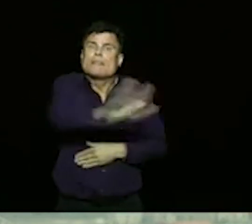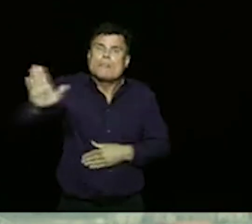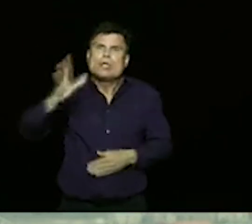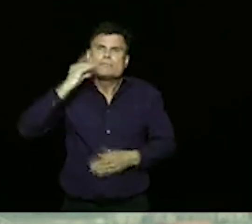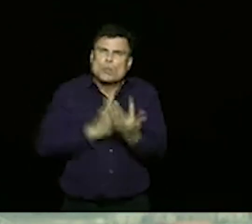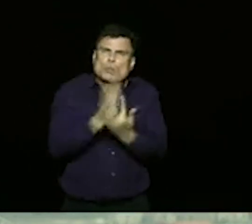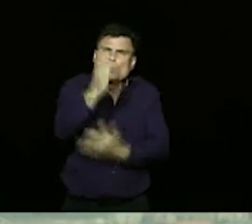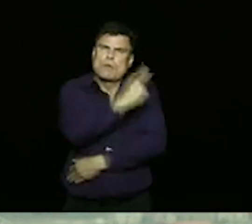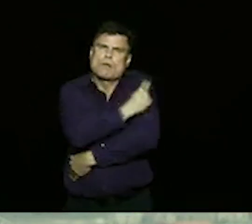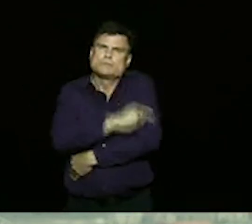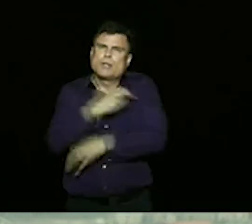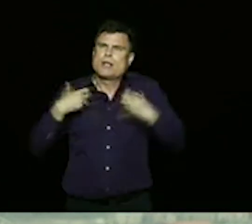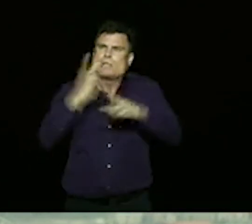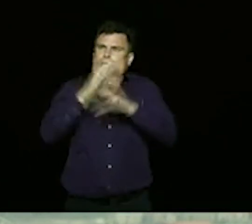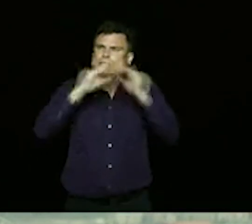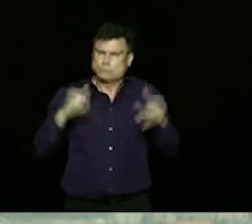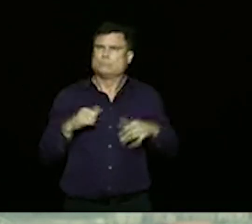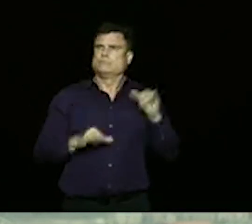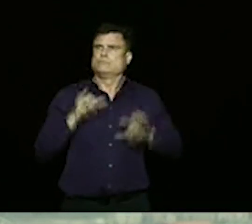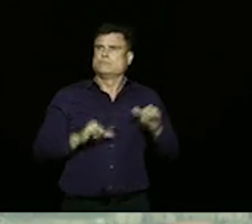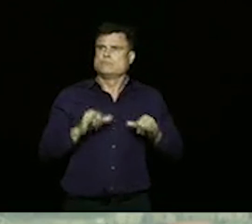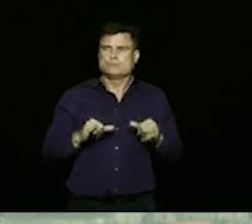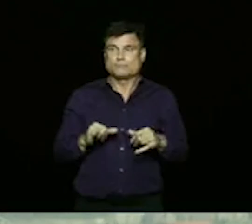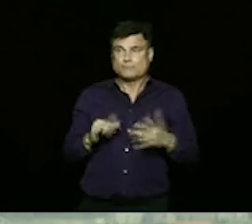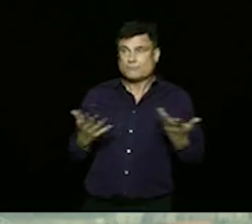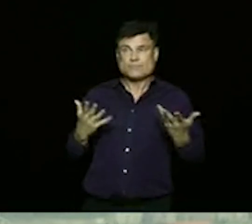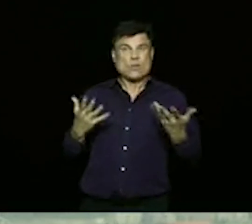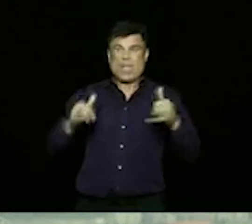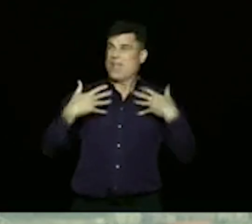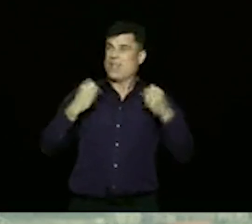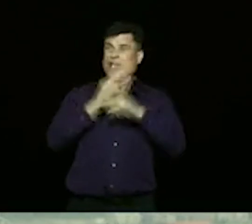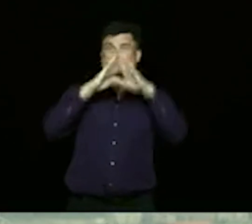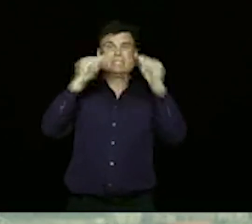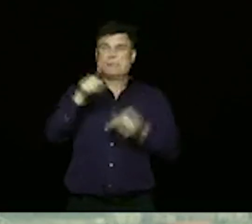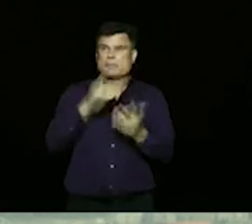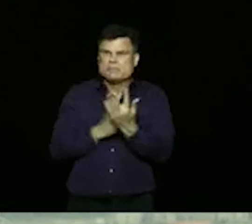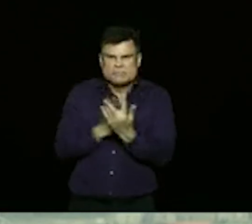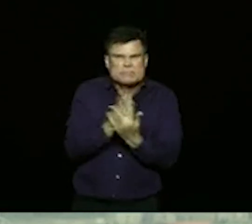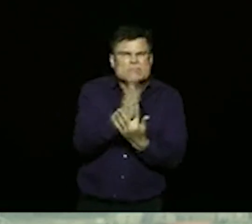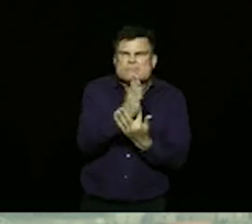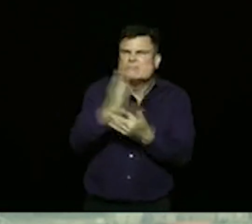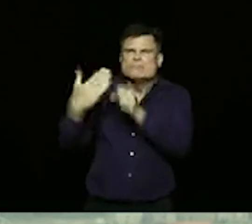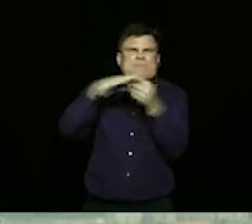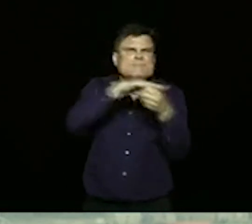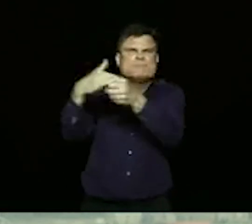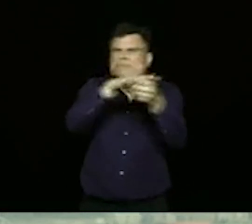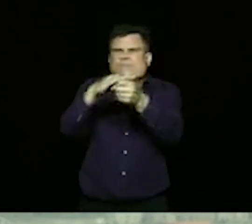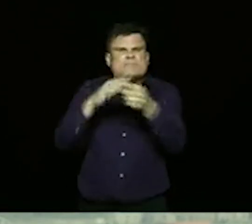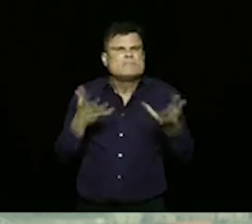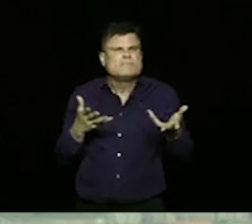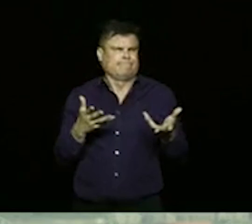in the healthcare system. These issues get raised, and we have processes to address those issues. And we're engaged together